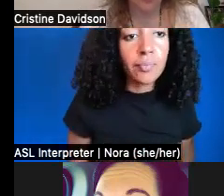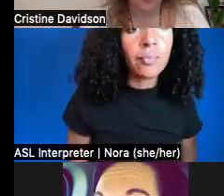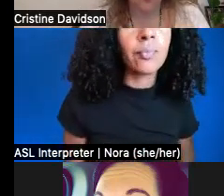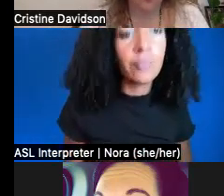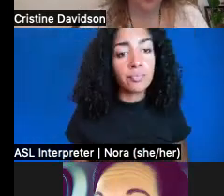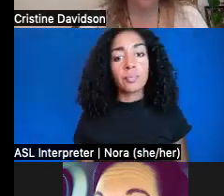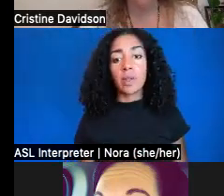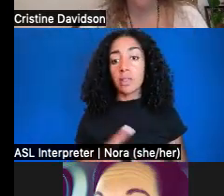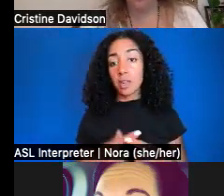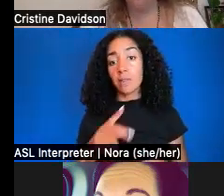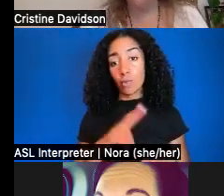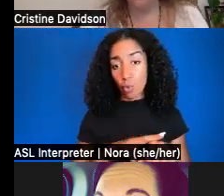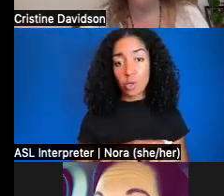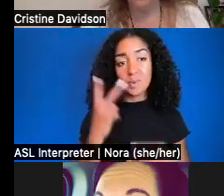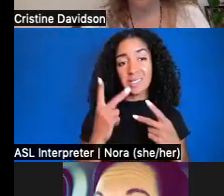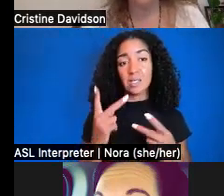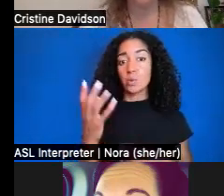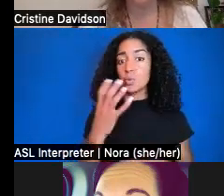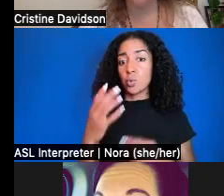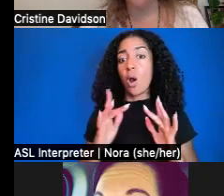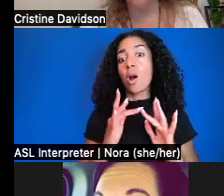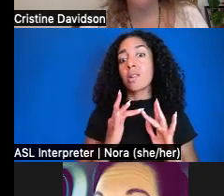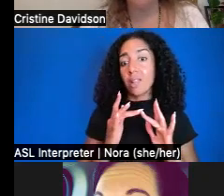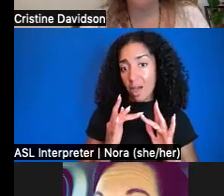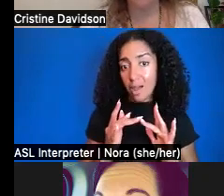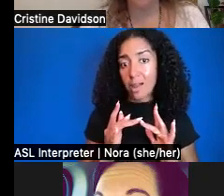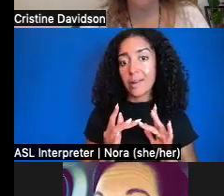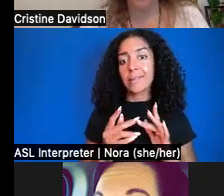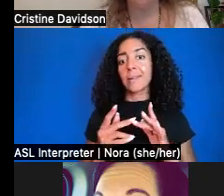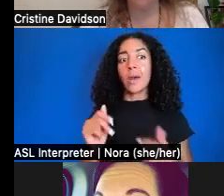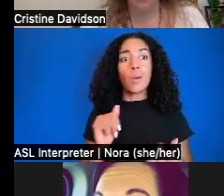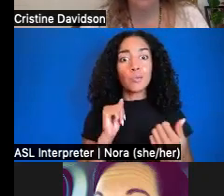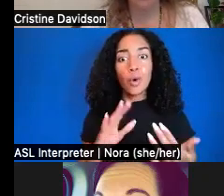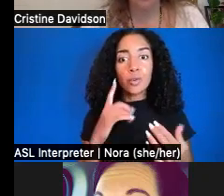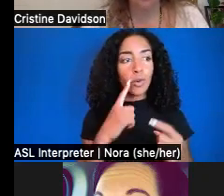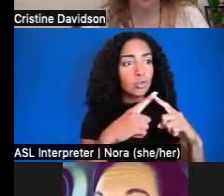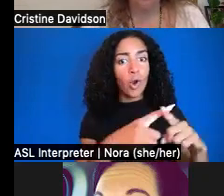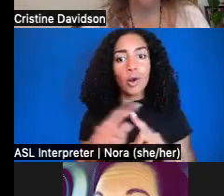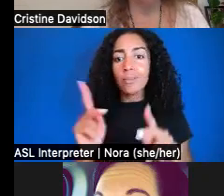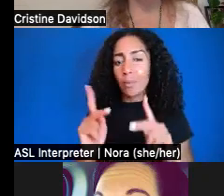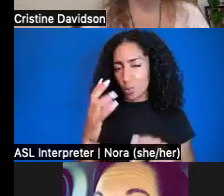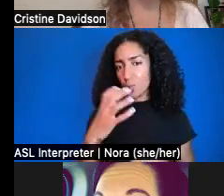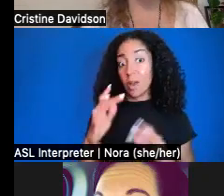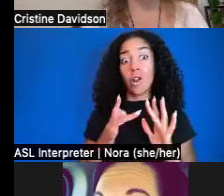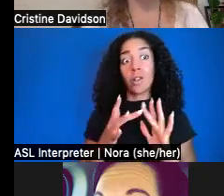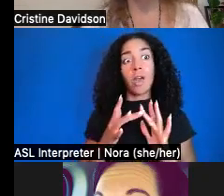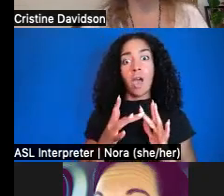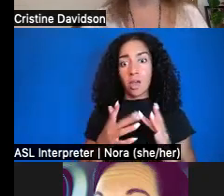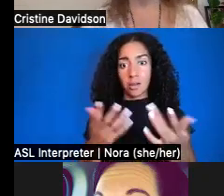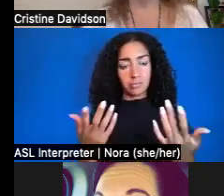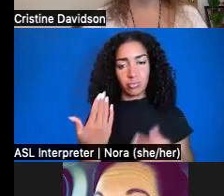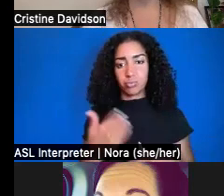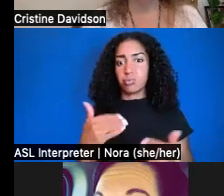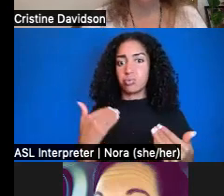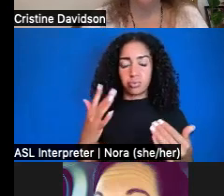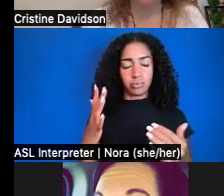is a huge part of our lives now, particularly, coming out of a pandemic or being smack in the middle